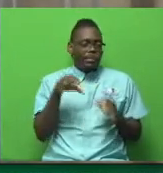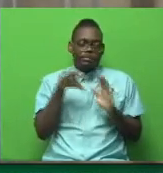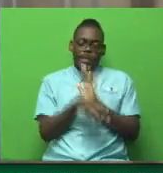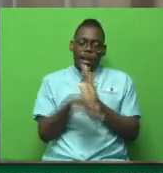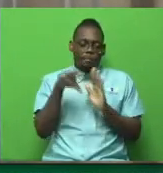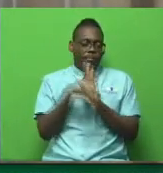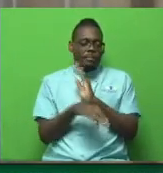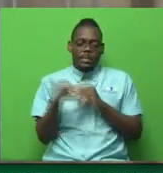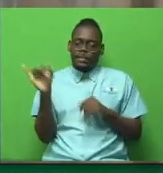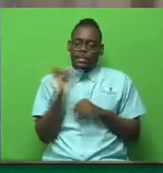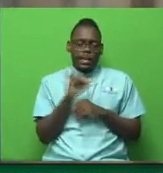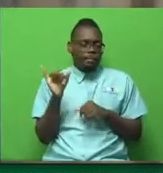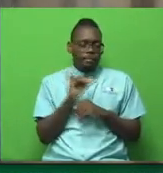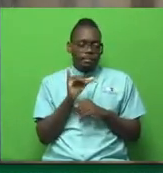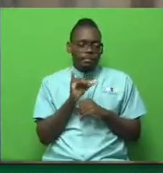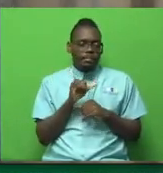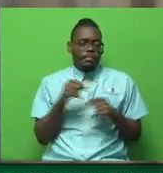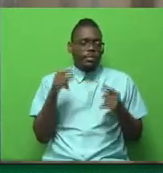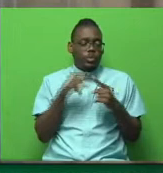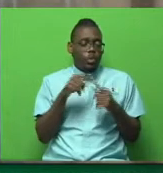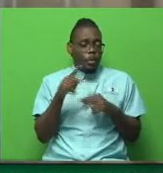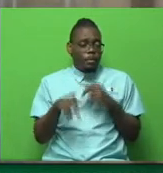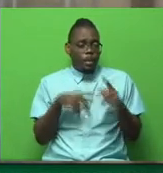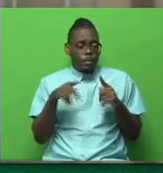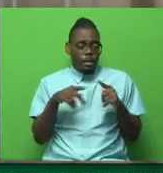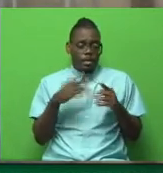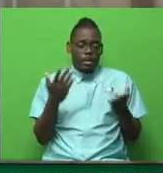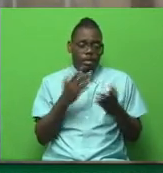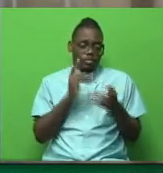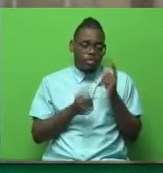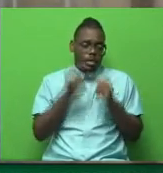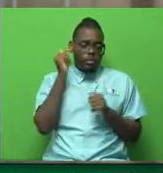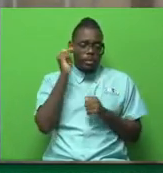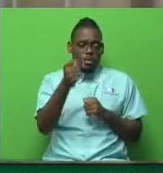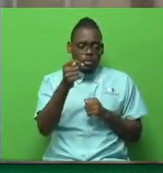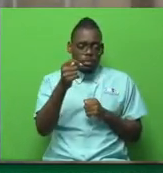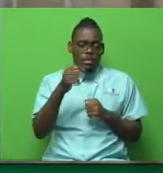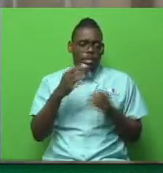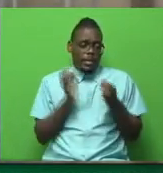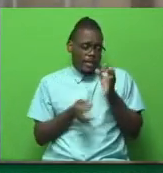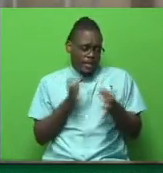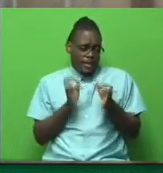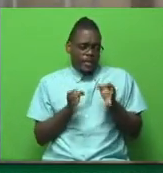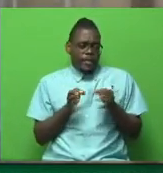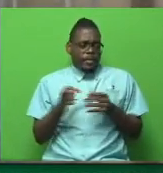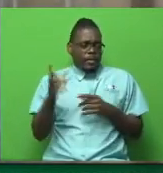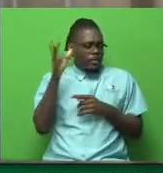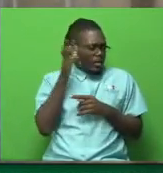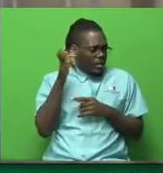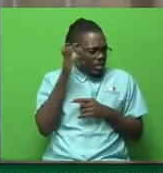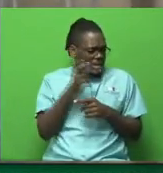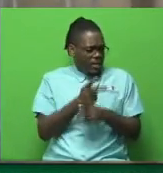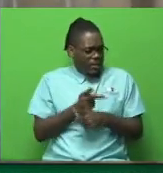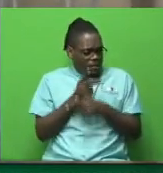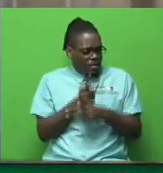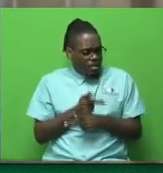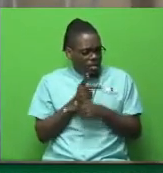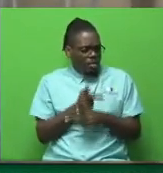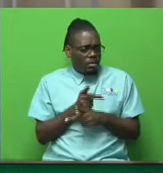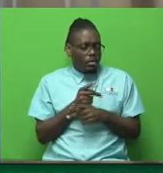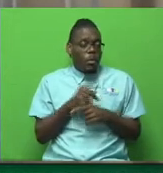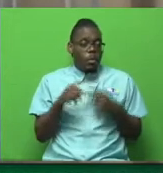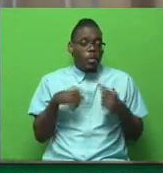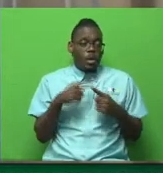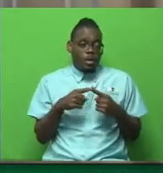allow me to explain my speaker if you listen carefully to the reactions that members of the public you would